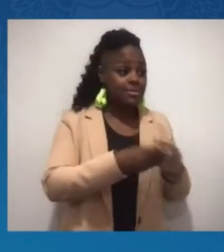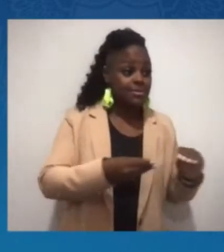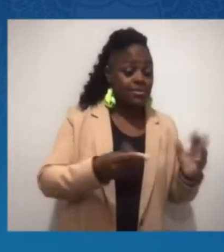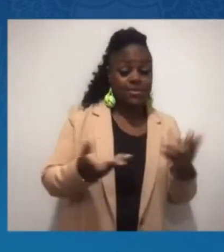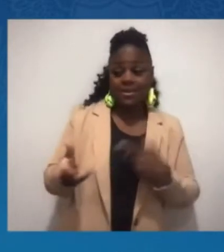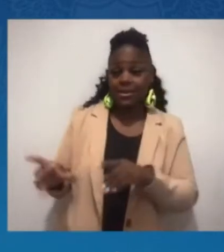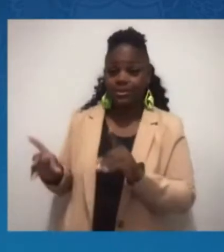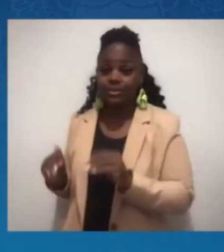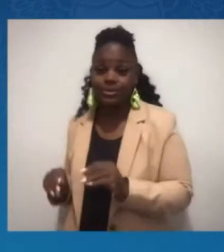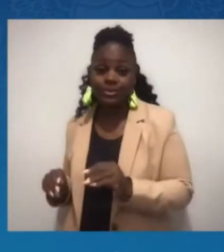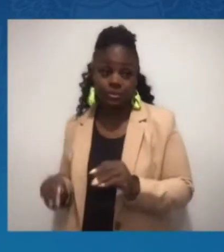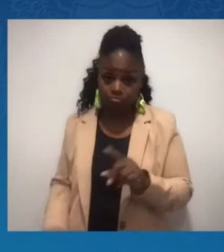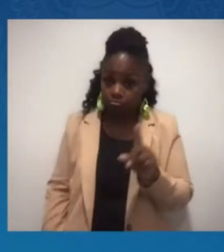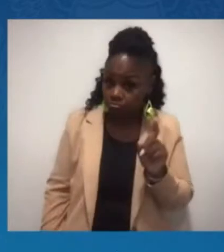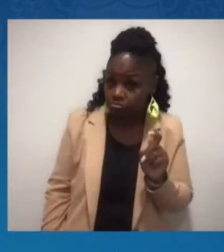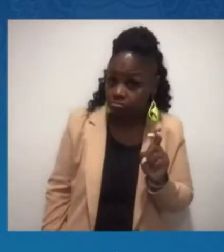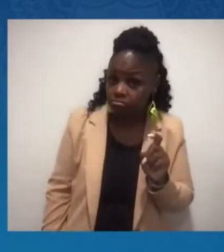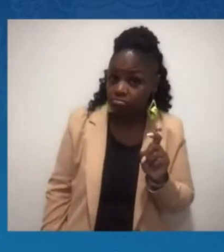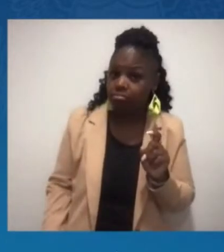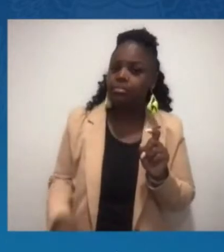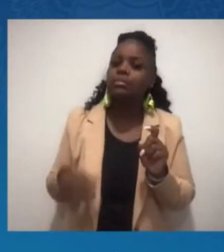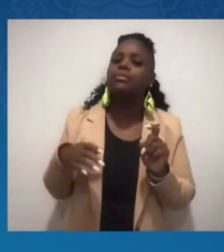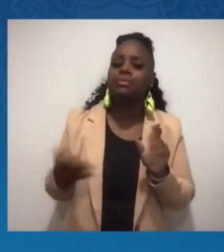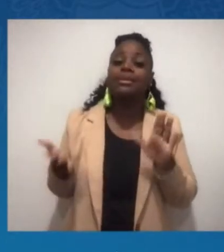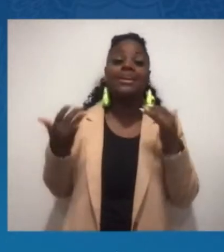So we are now in a situation